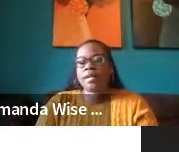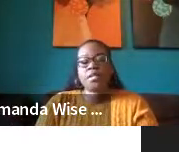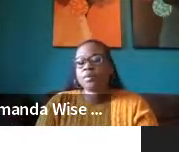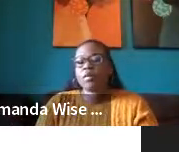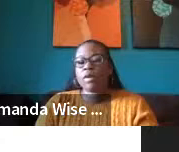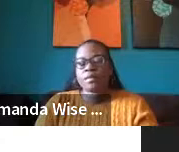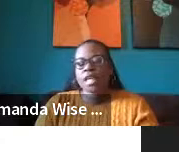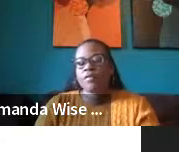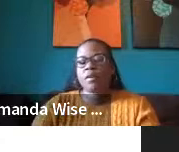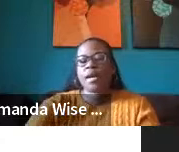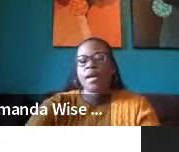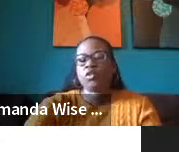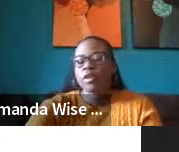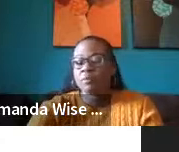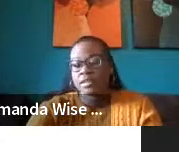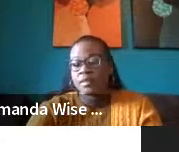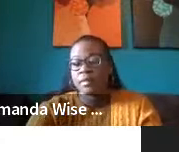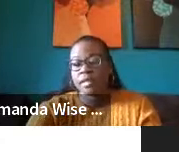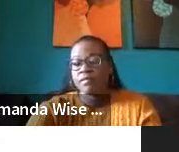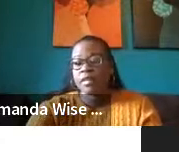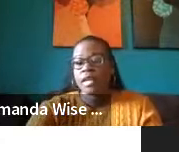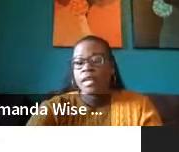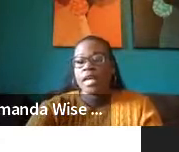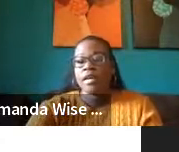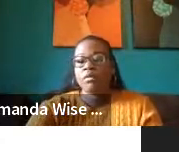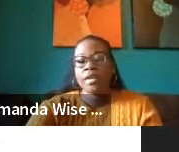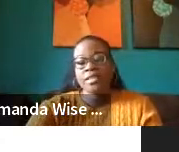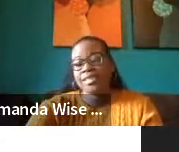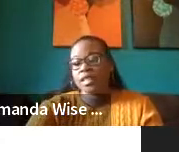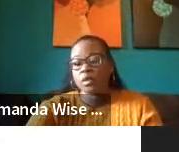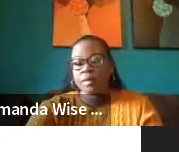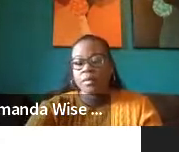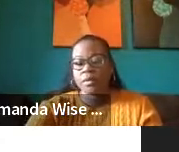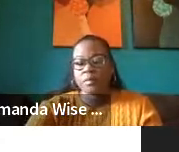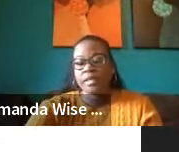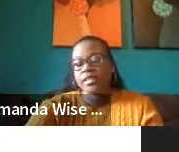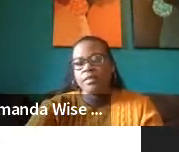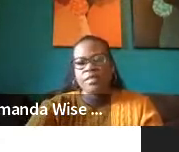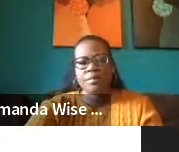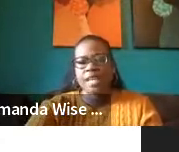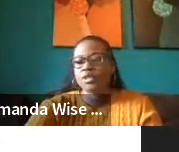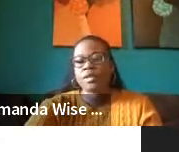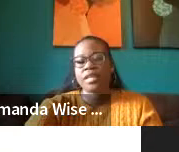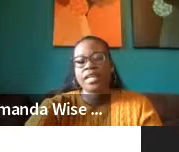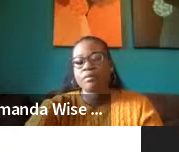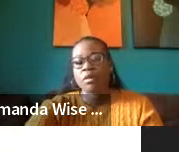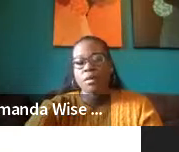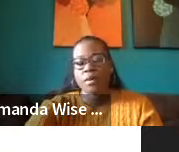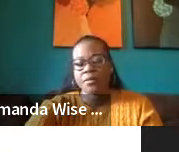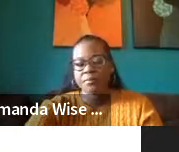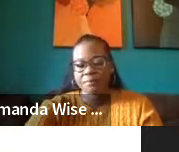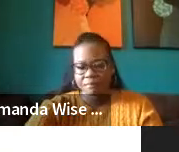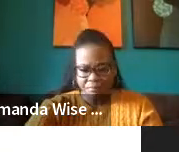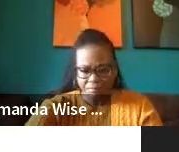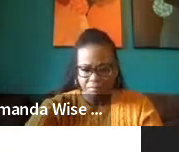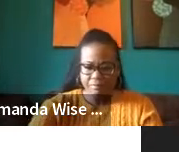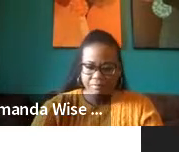about, a website for about $12 a month. Wix is a little bit more expensive. Sometimes you can get a promo